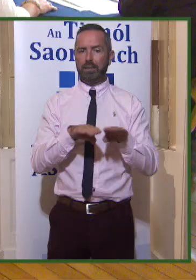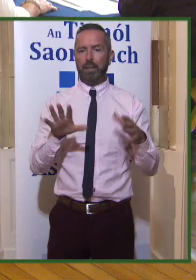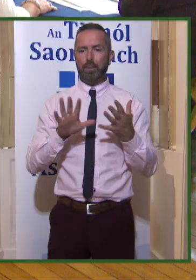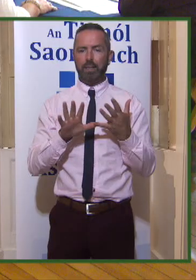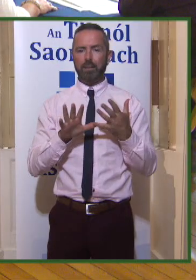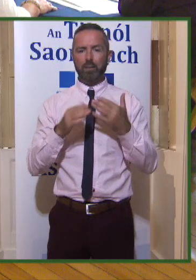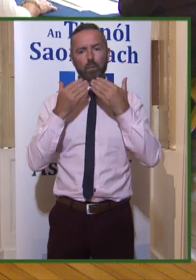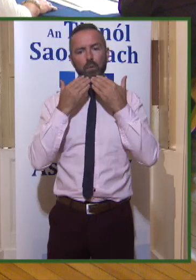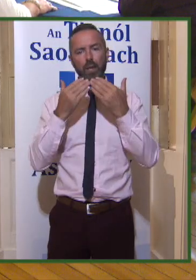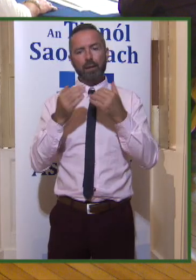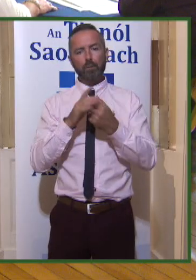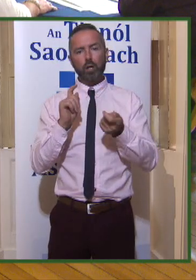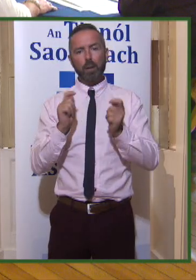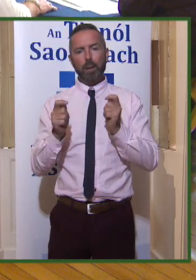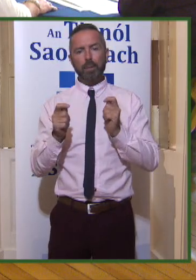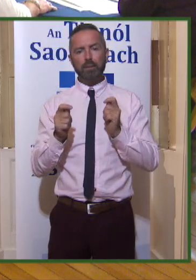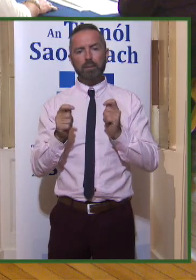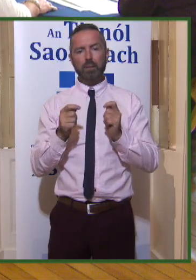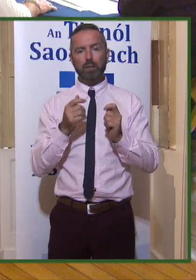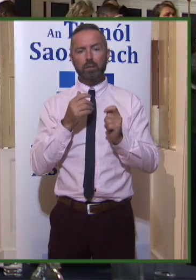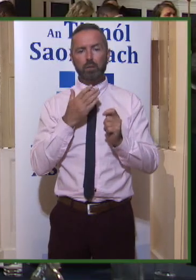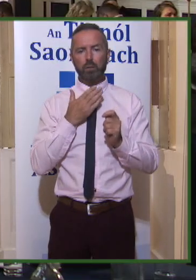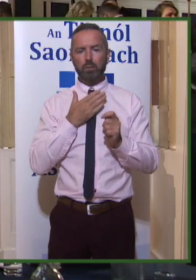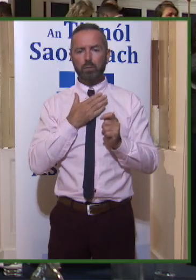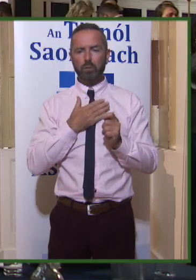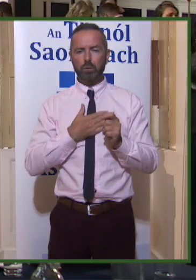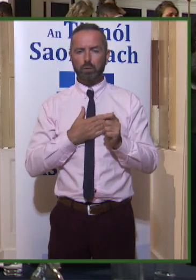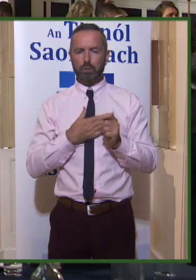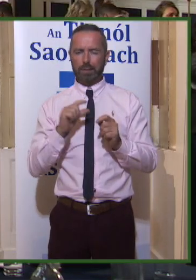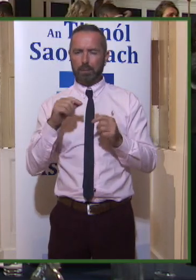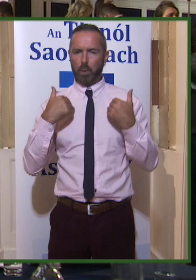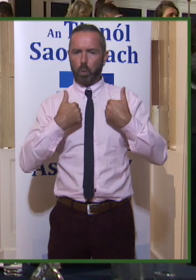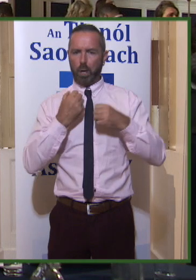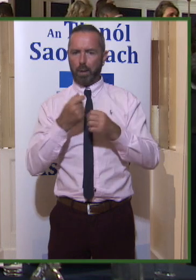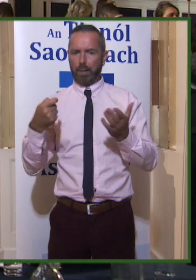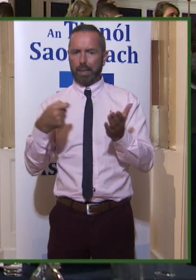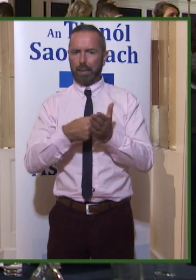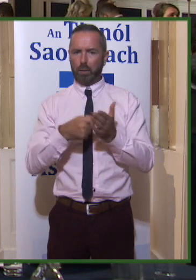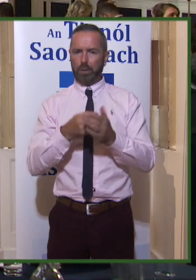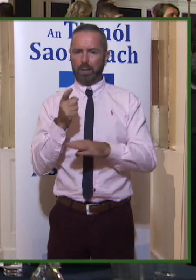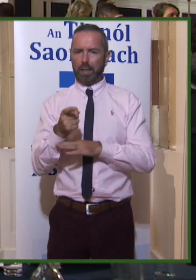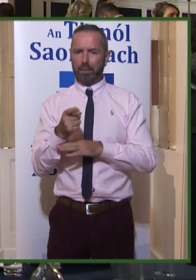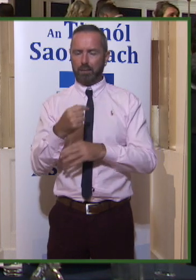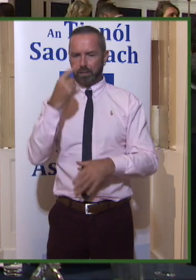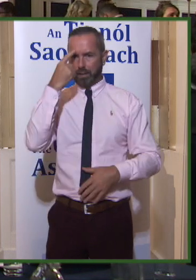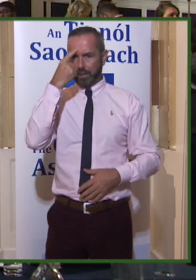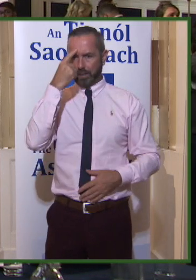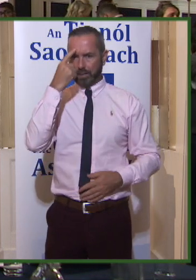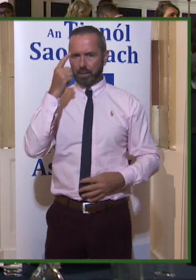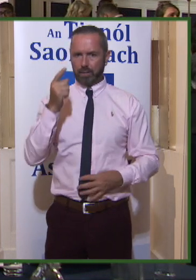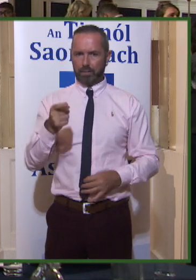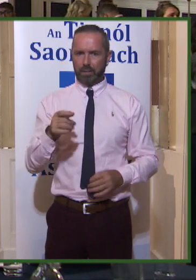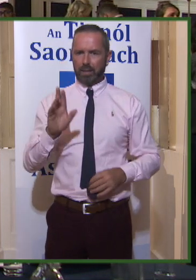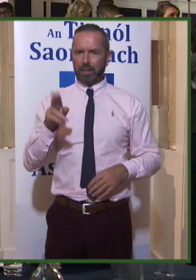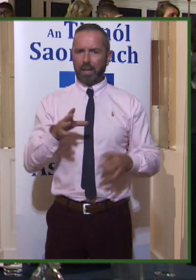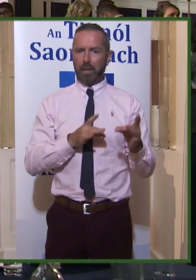Yeah, thanks for the amendments. I just have some reservations about including that. I think that would probably make the mayor one of the, it could